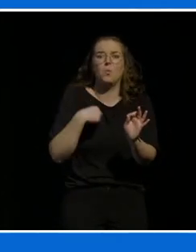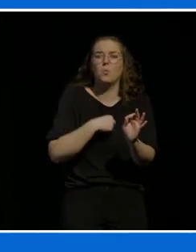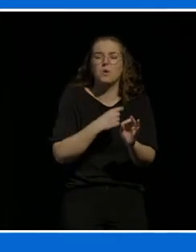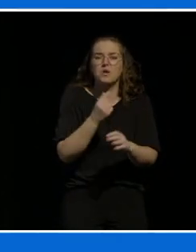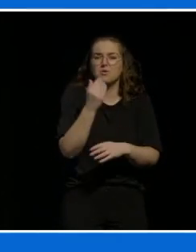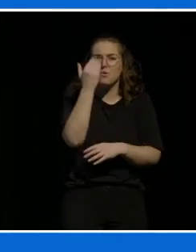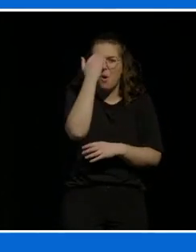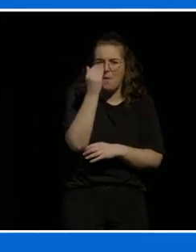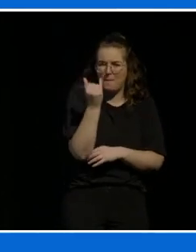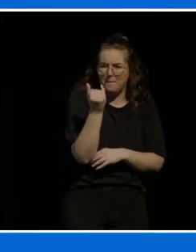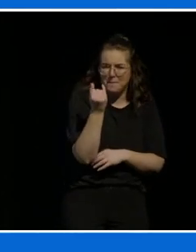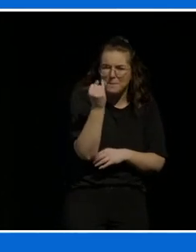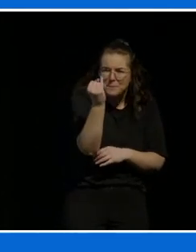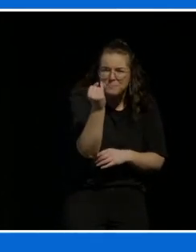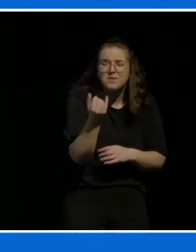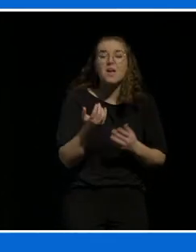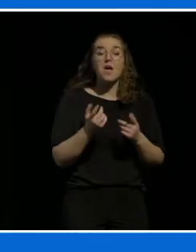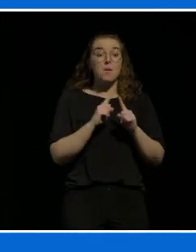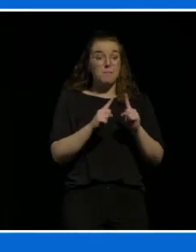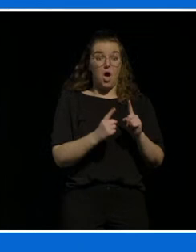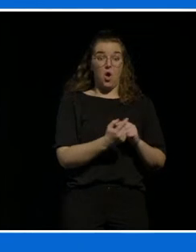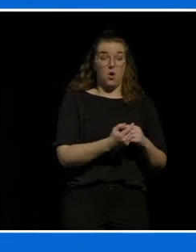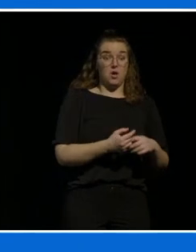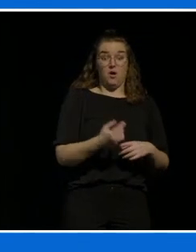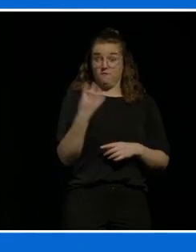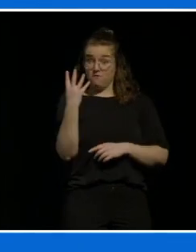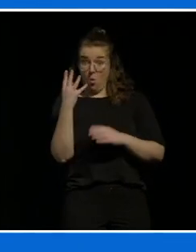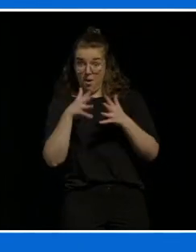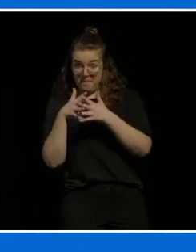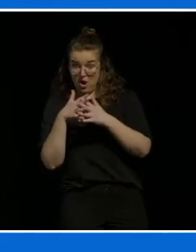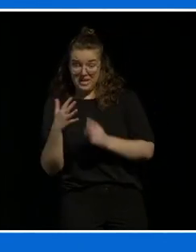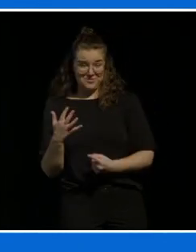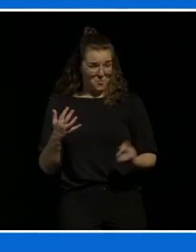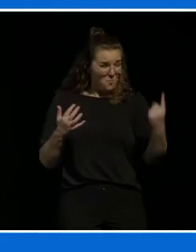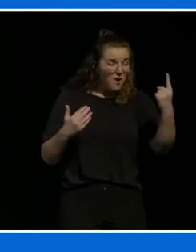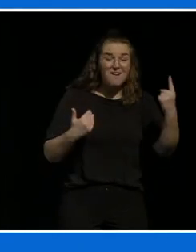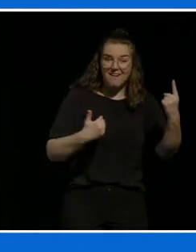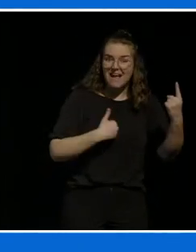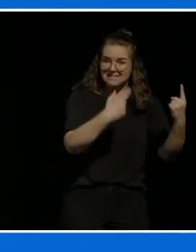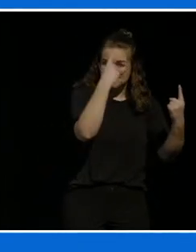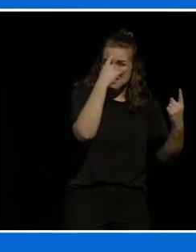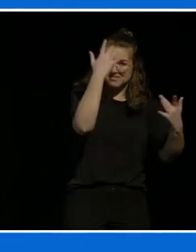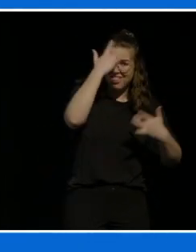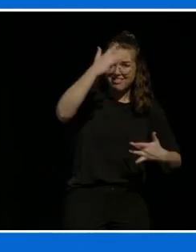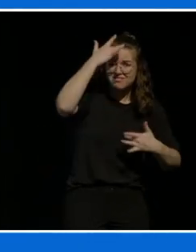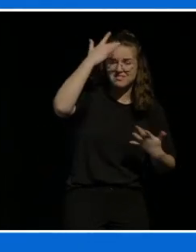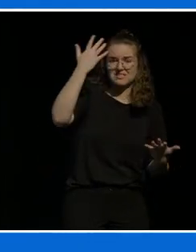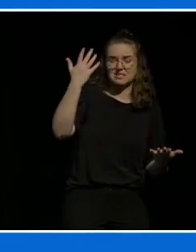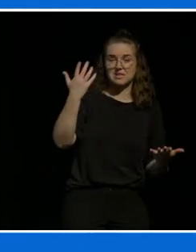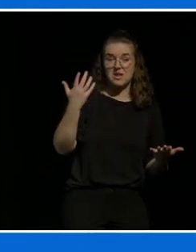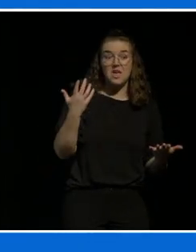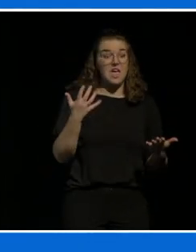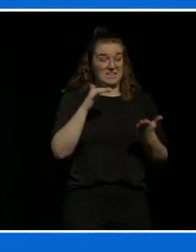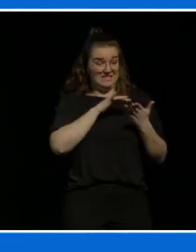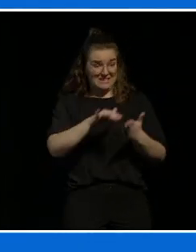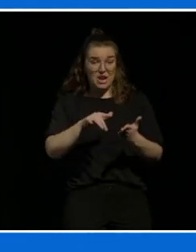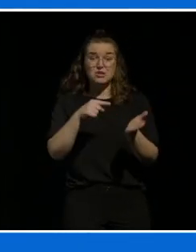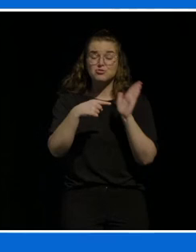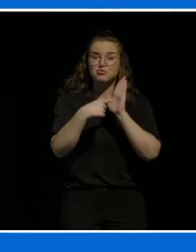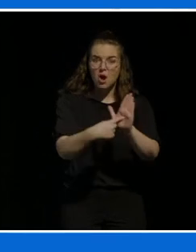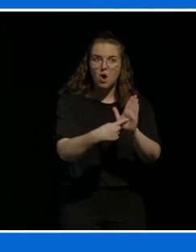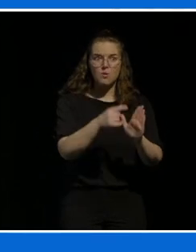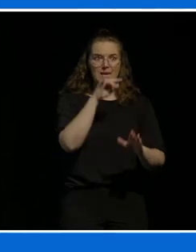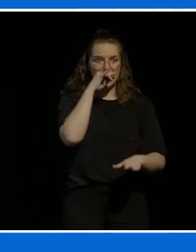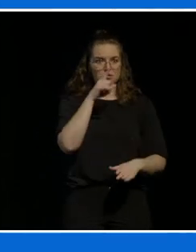lives with a mental illness. And there are just studies starting to come out to show, yes, that kids that are on technology